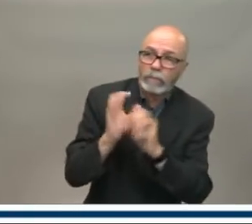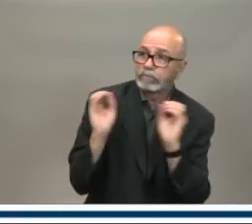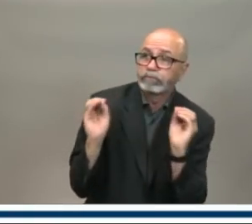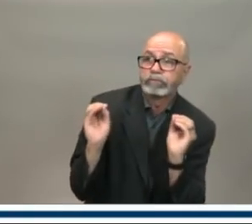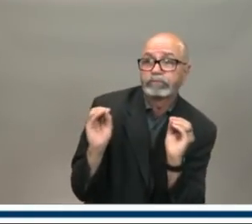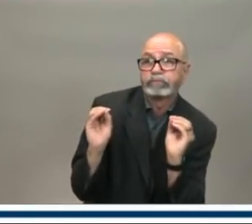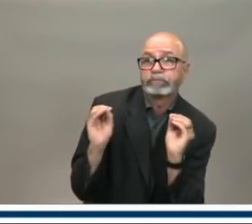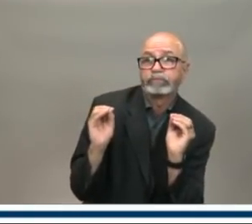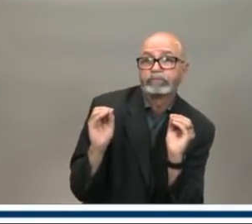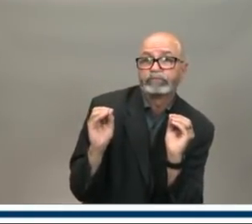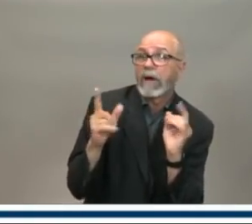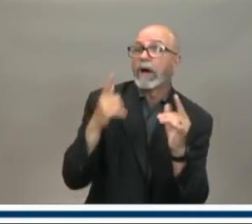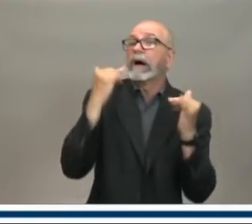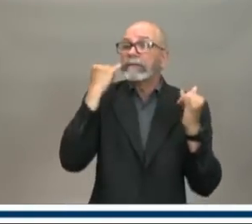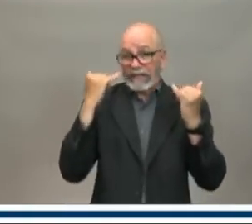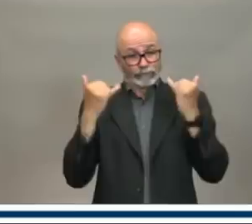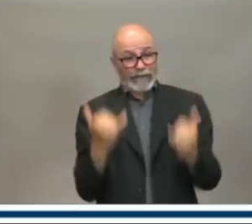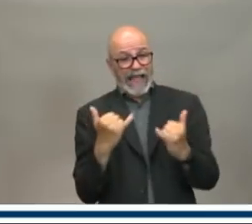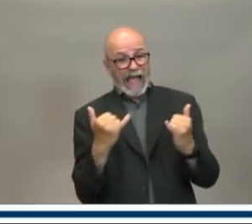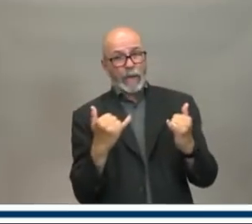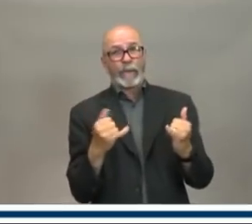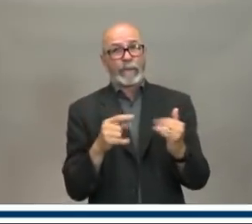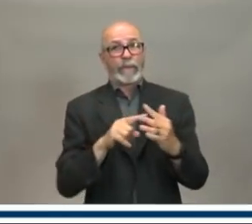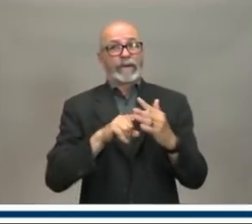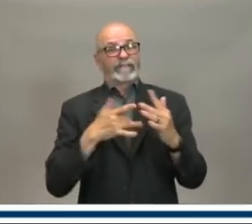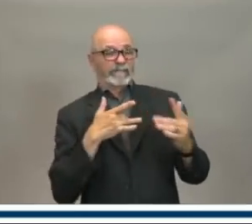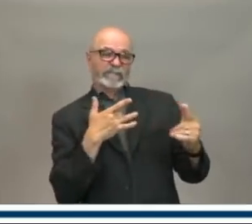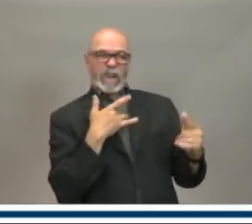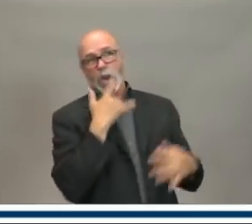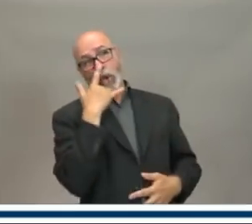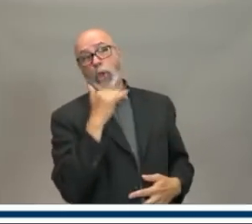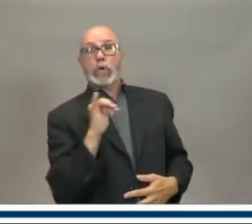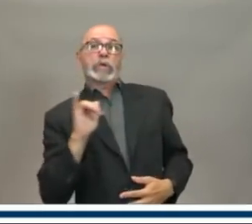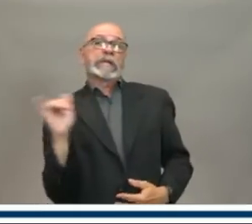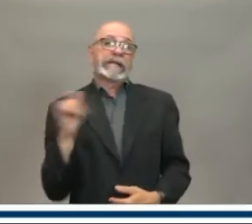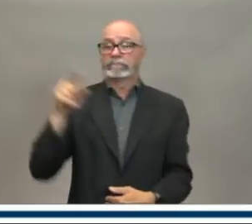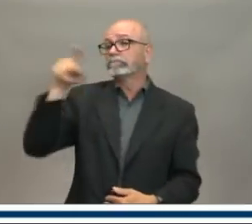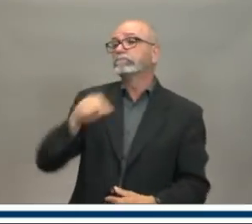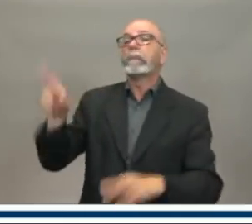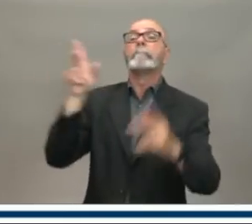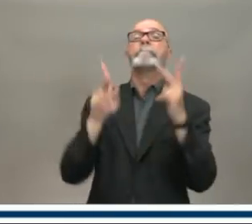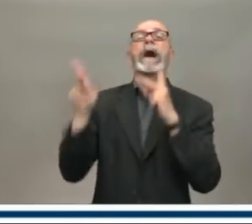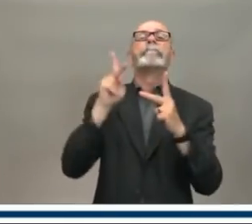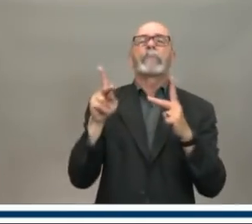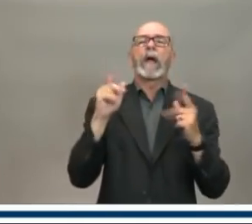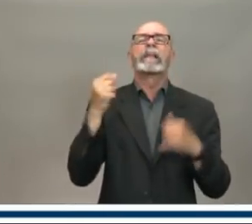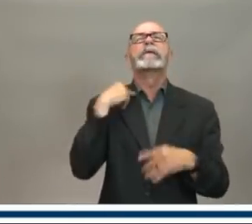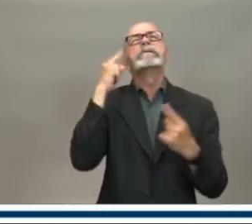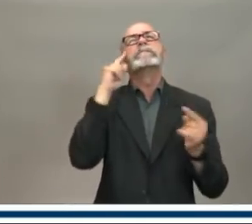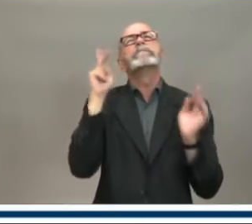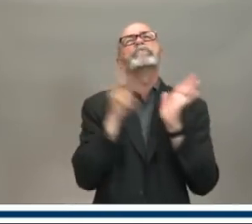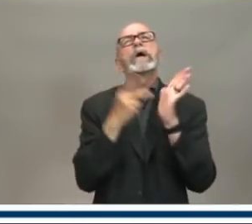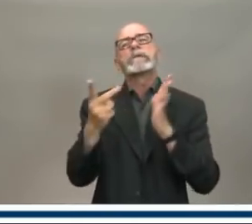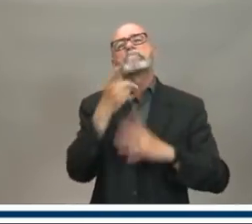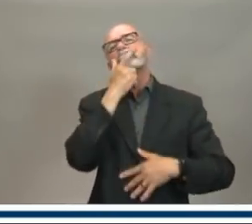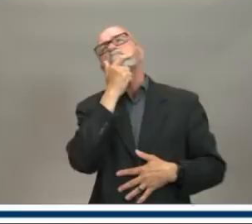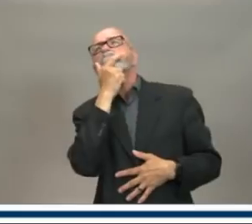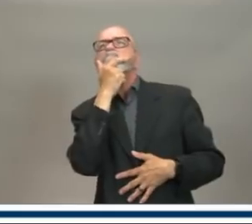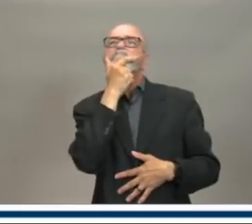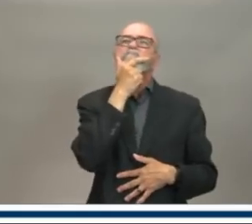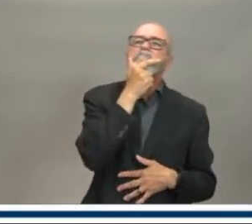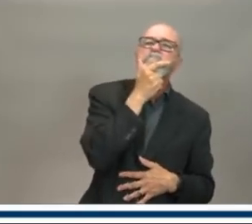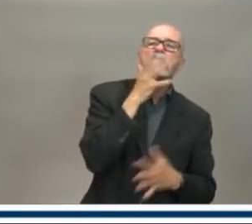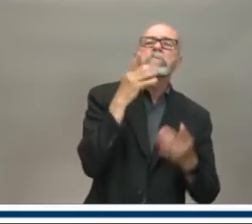health position is that we certainly ask Nova Scotians to consider wearing a mask in places where they are around